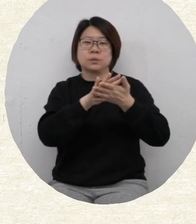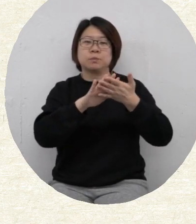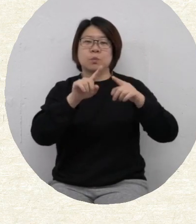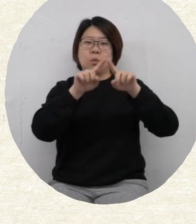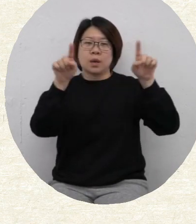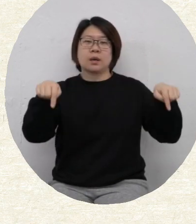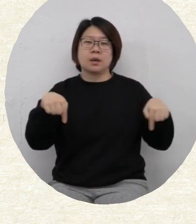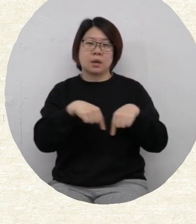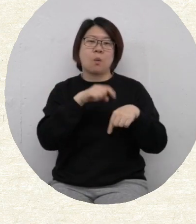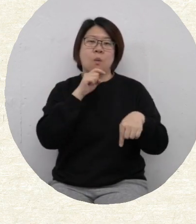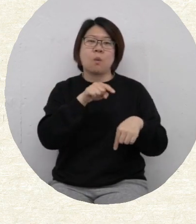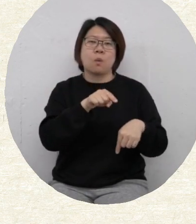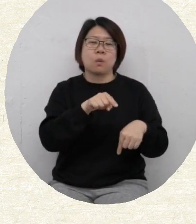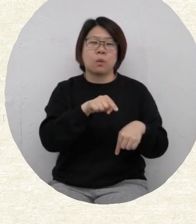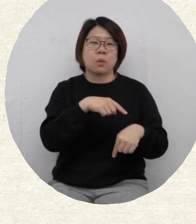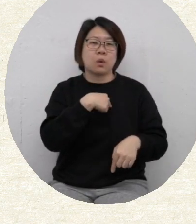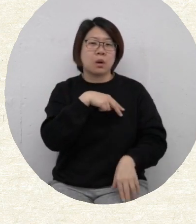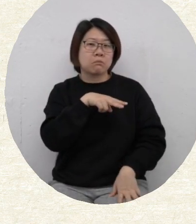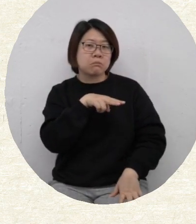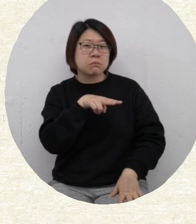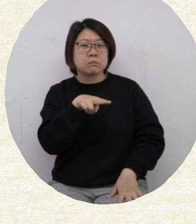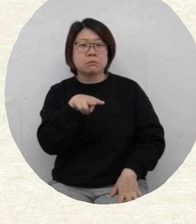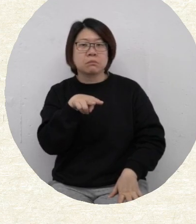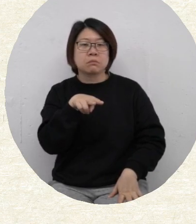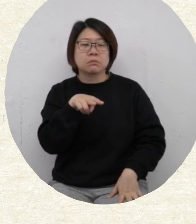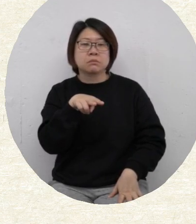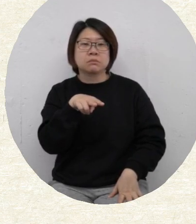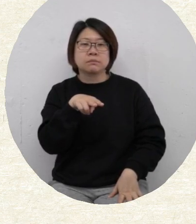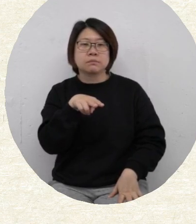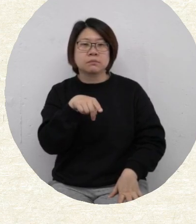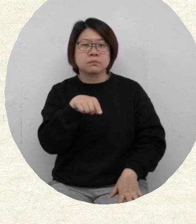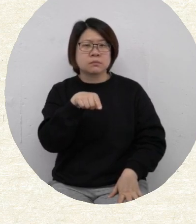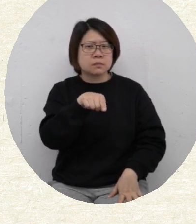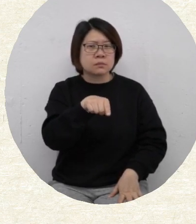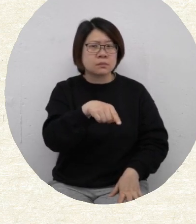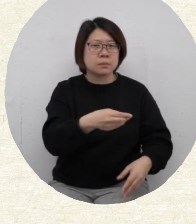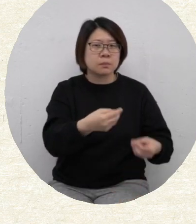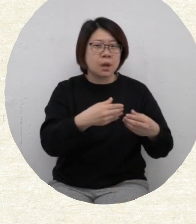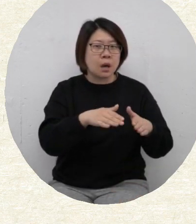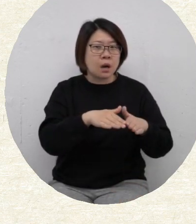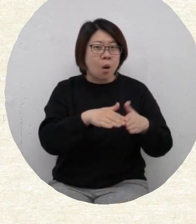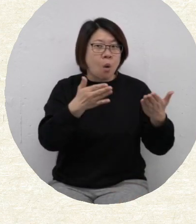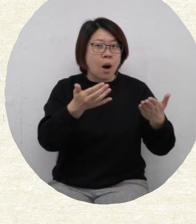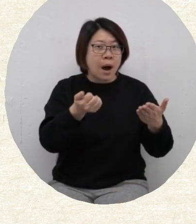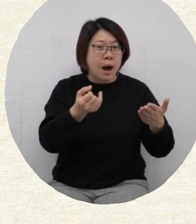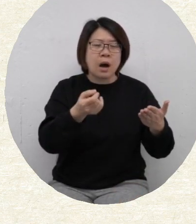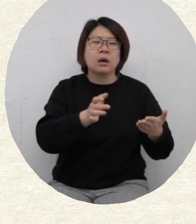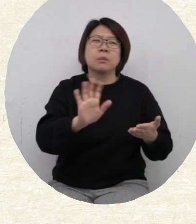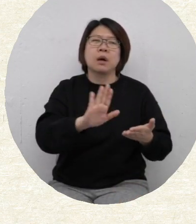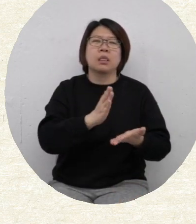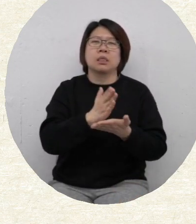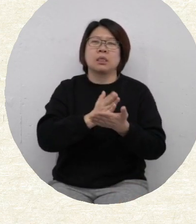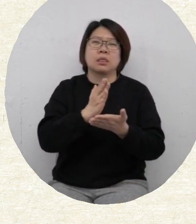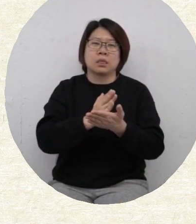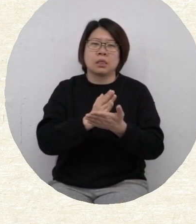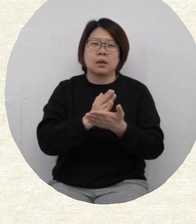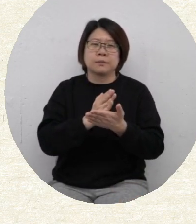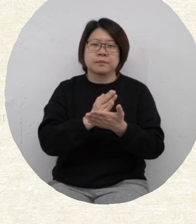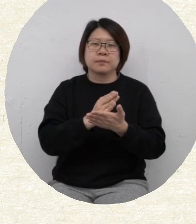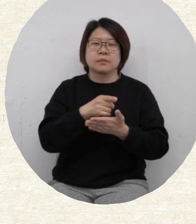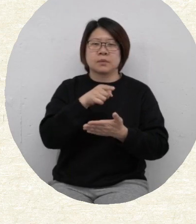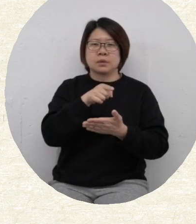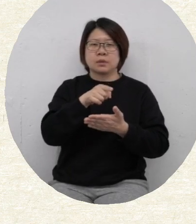accidents don't become anything. But this, I had some Tyvek sheets in my